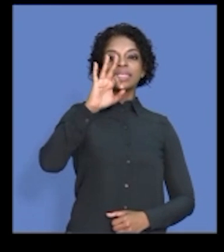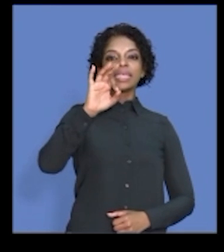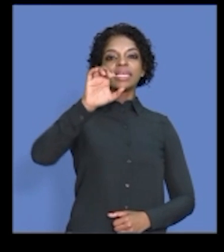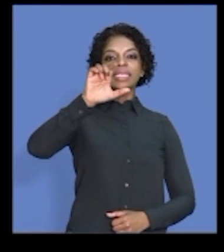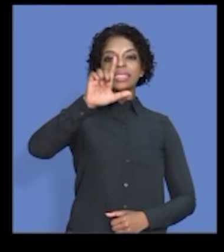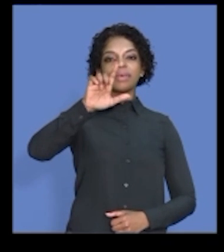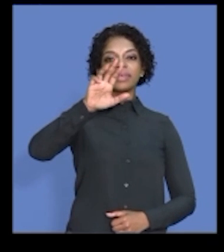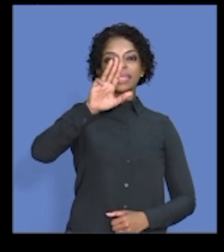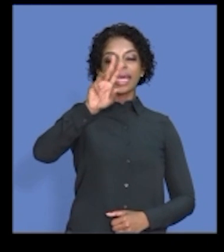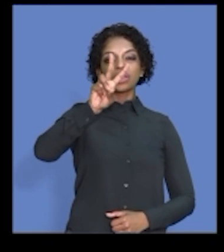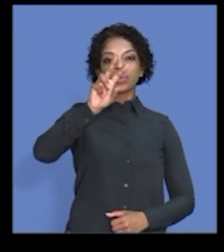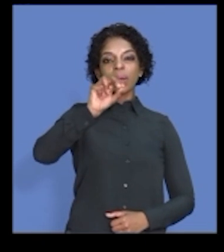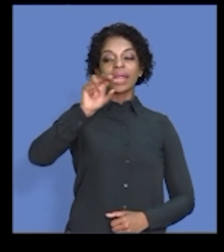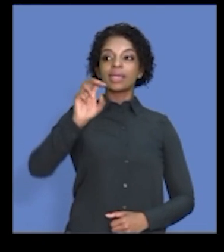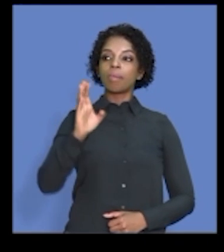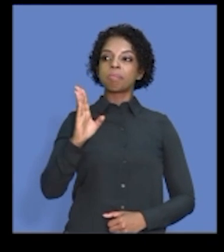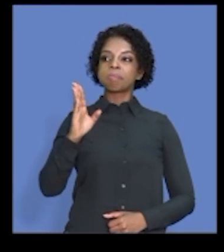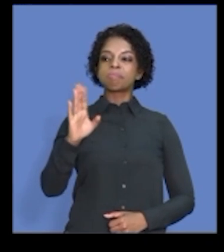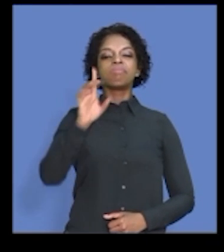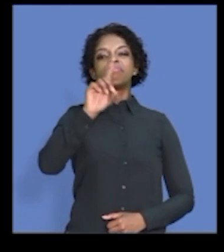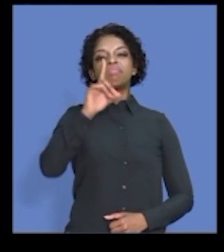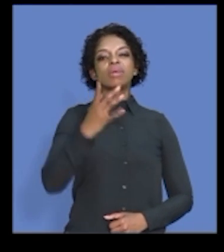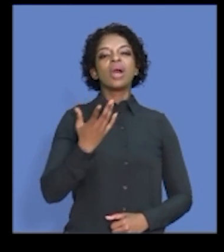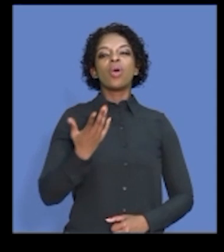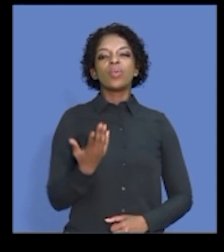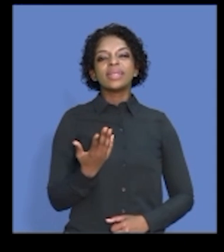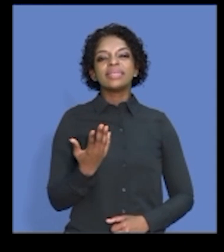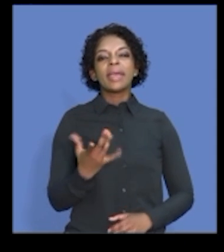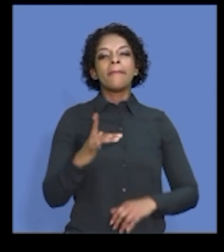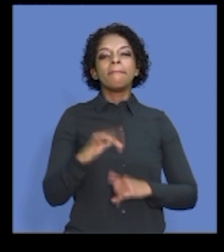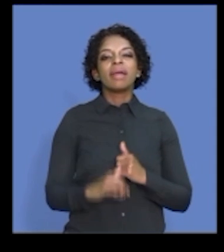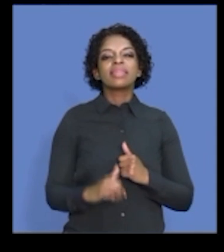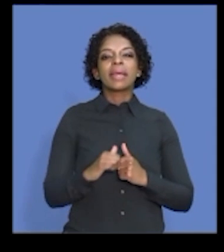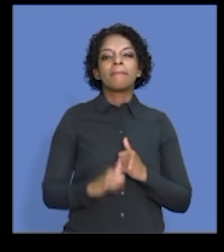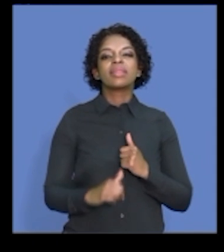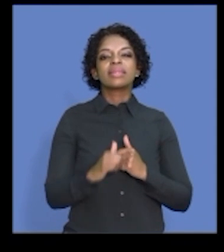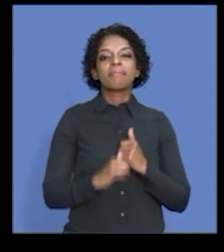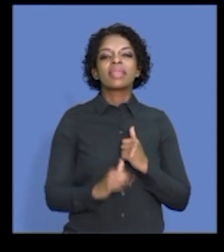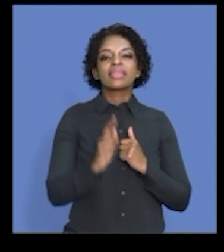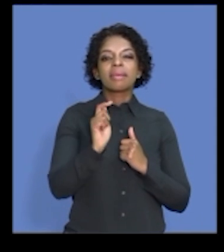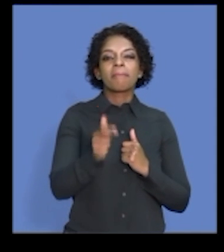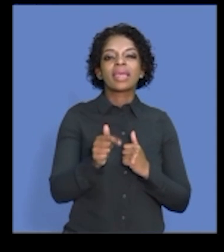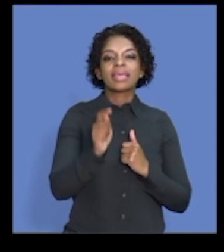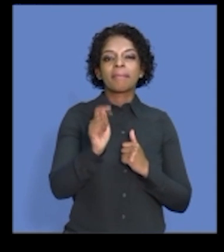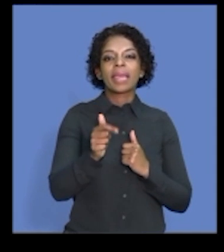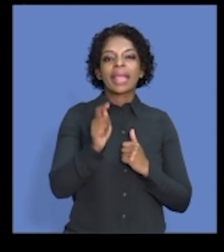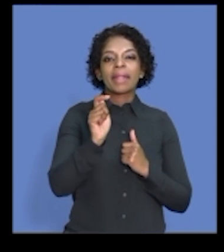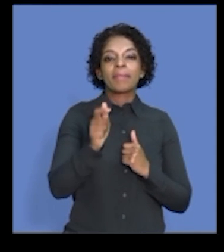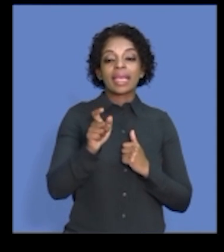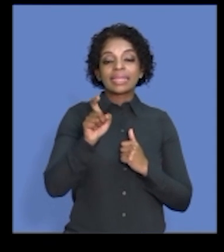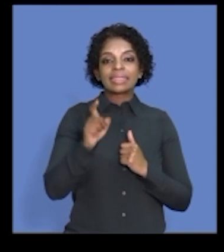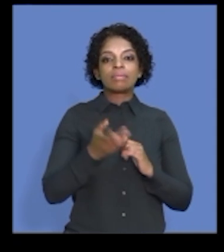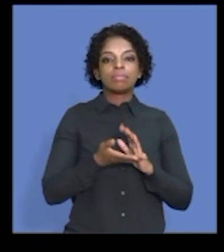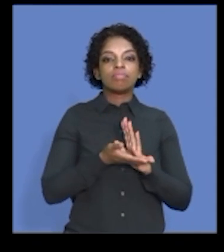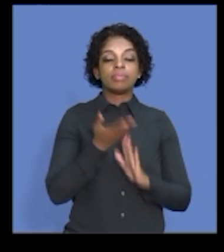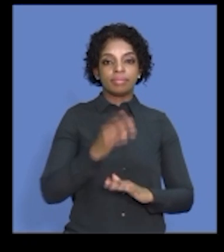379,200. What was that? My fixed monthly repayments. Remember, which included the interest. Okay, so I've got that component in